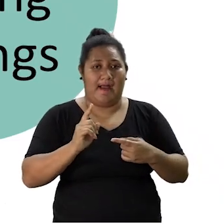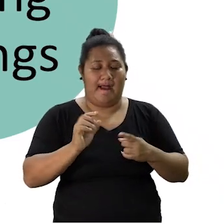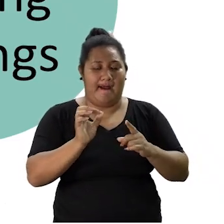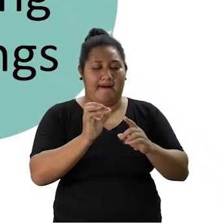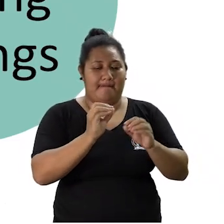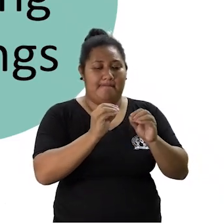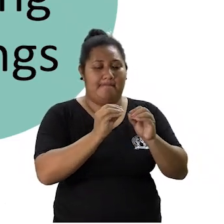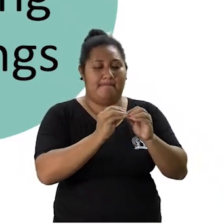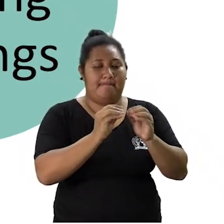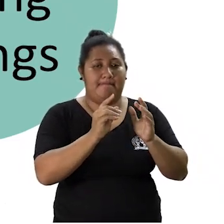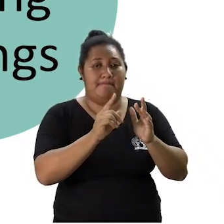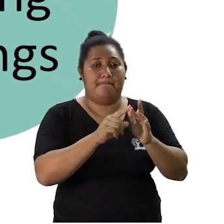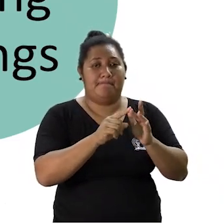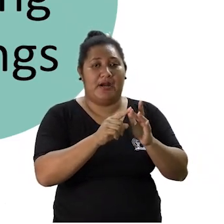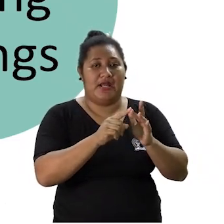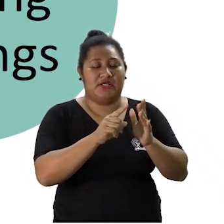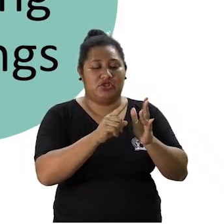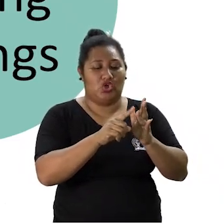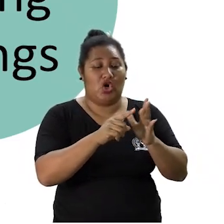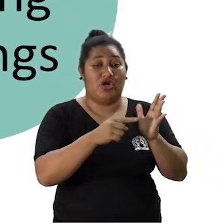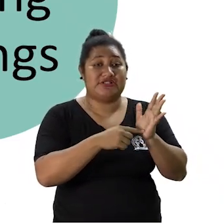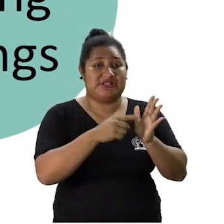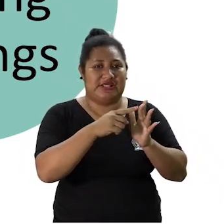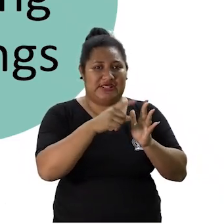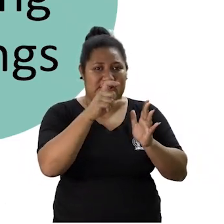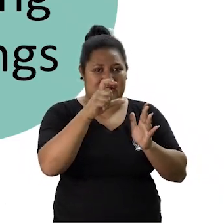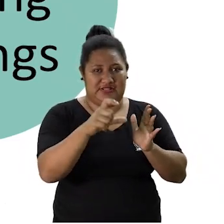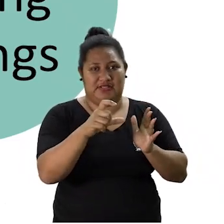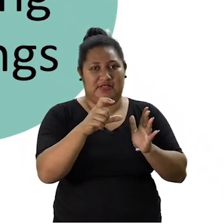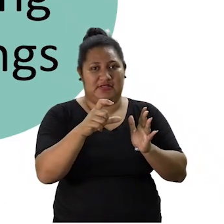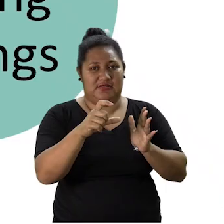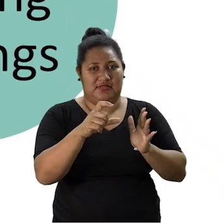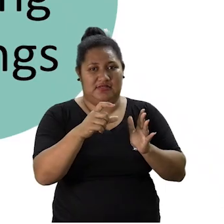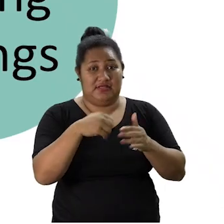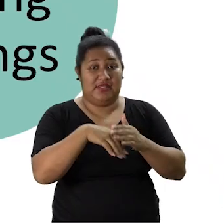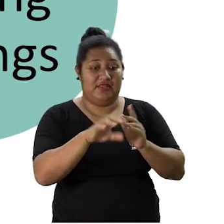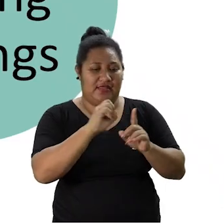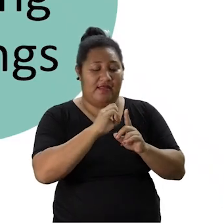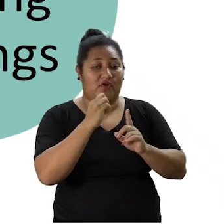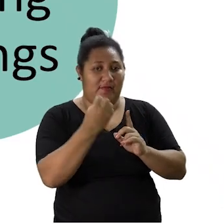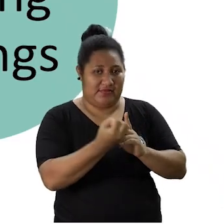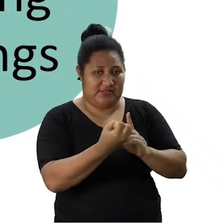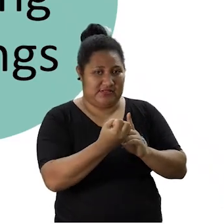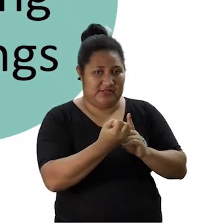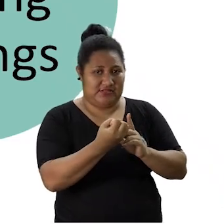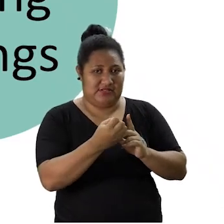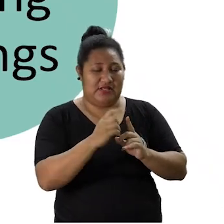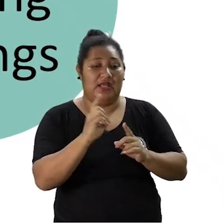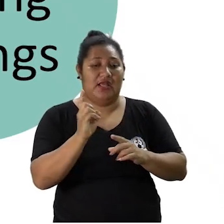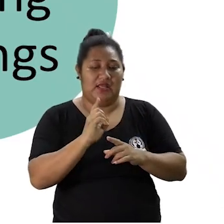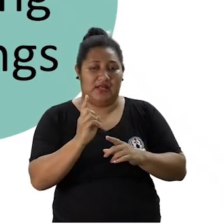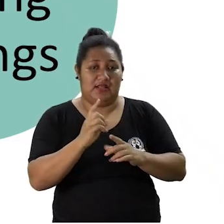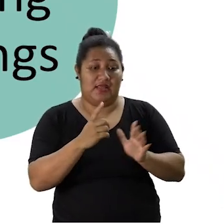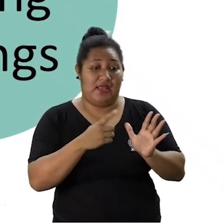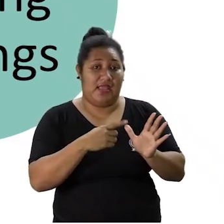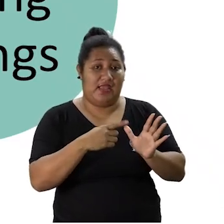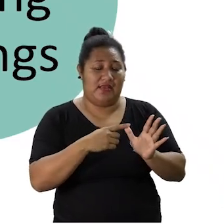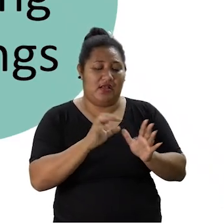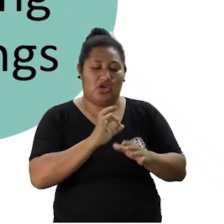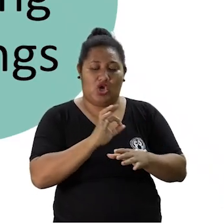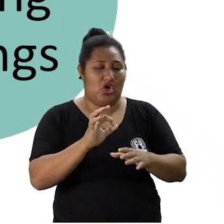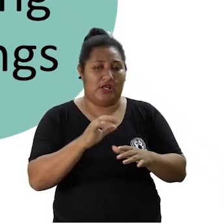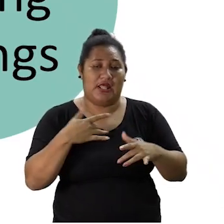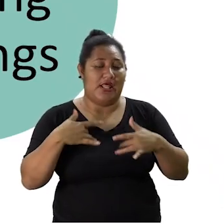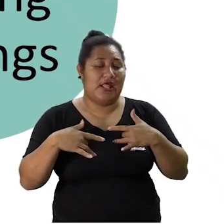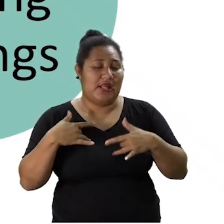biotic factors in a environment and the abiotic or non-living